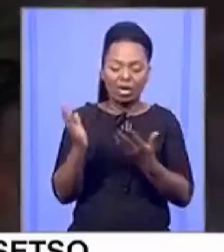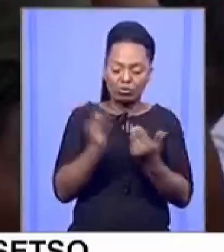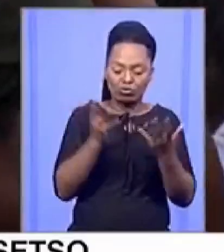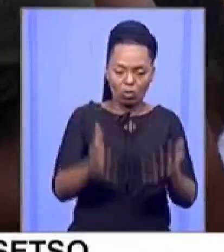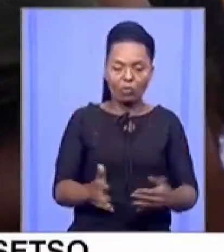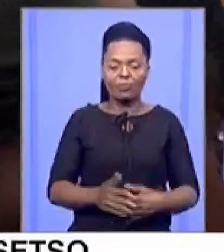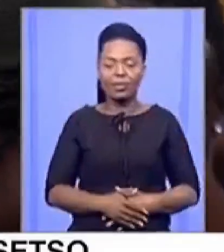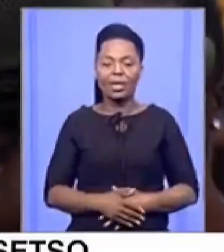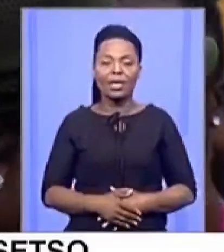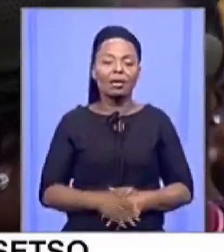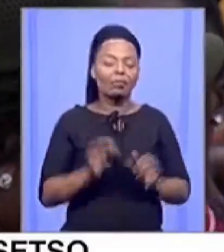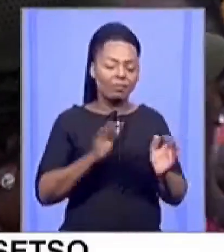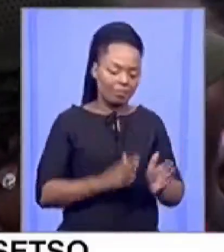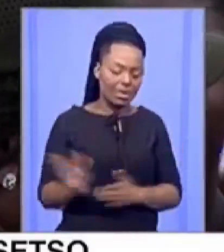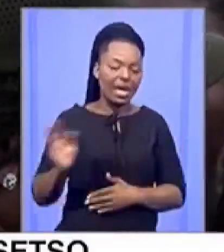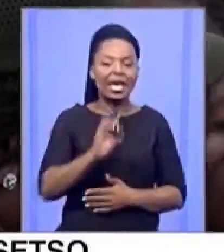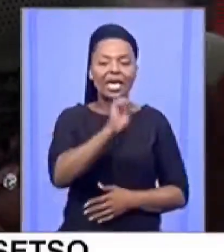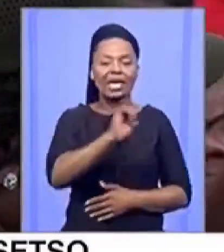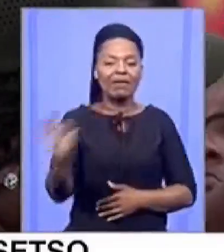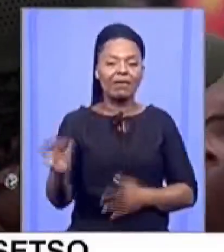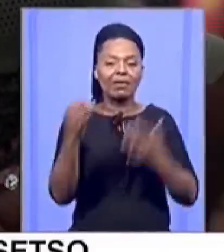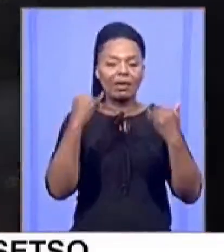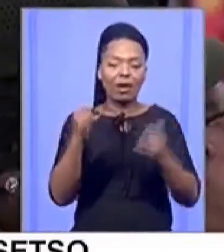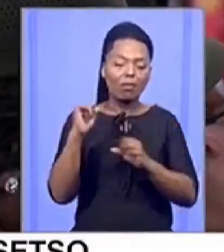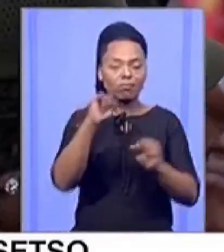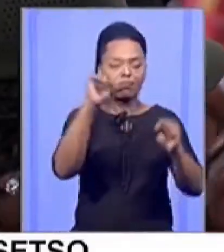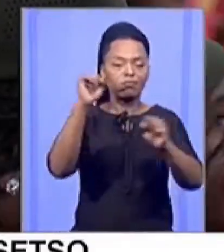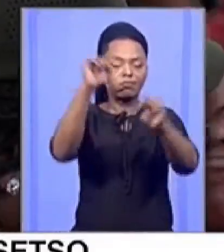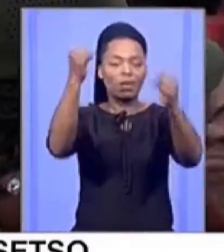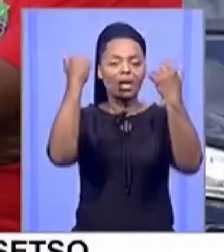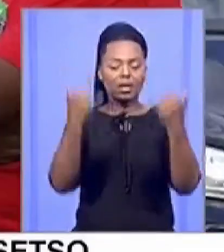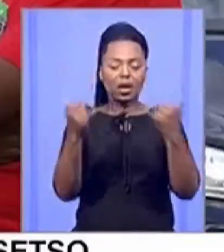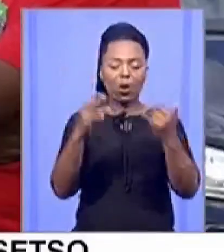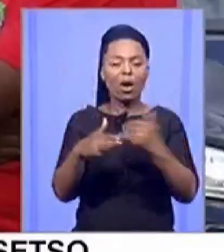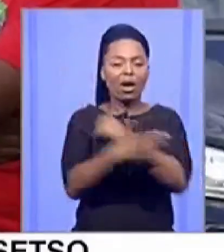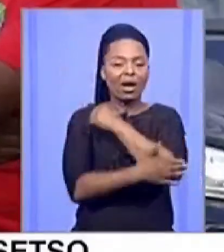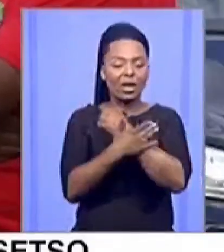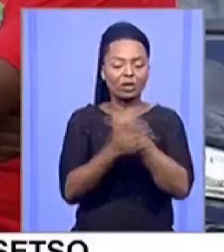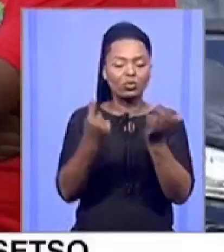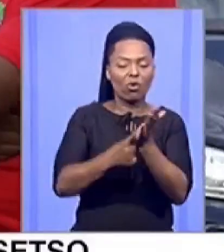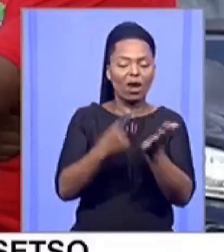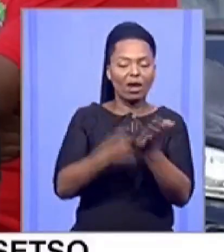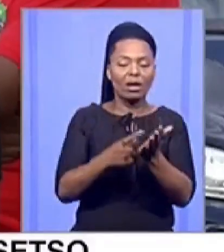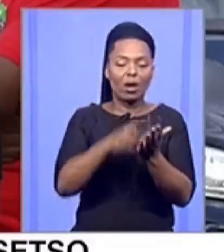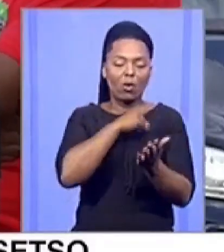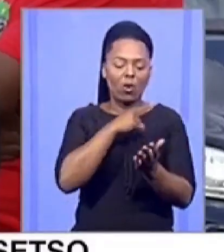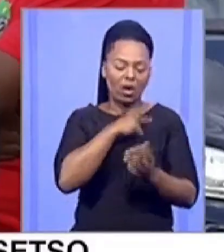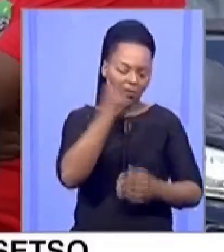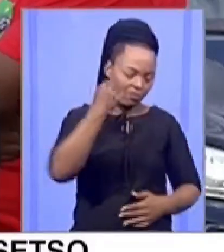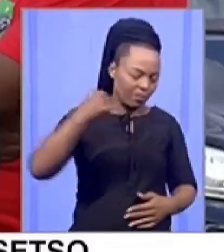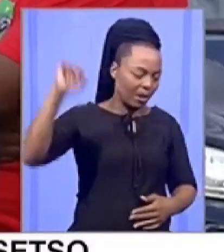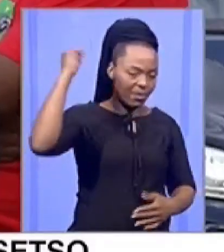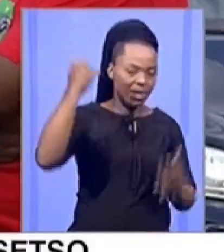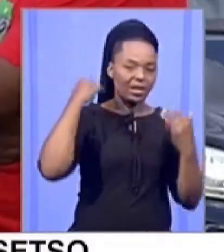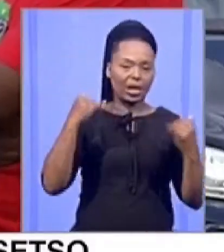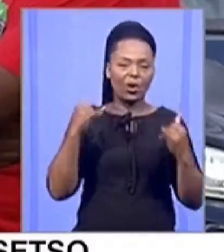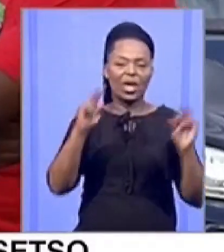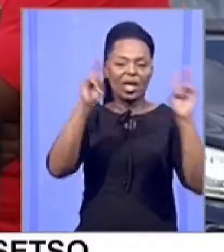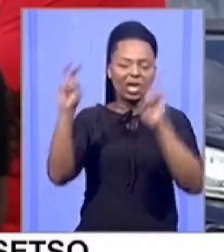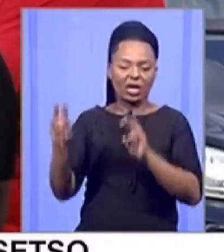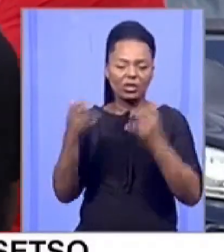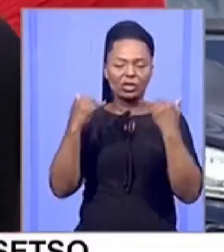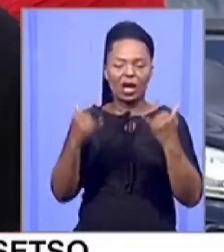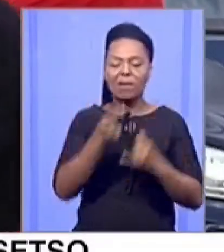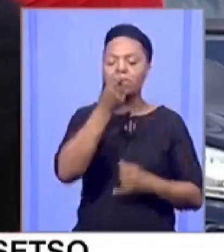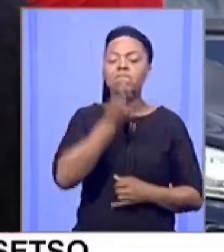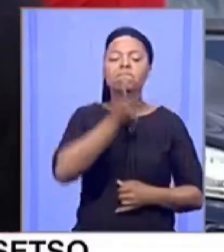sa le jwalo EFF e tla wantela ntlokgolo ya naha ya Uganda hosane ho bontsha ho ba kgahlano le setshwantsho sa molao sa